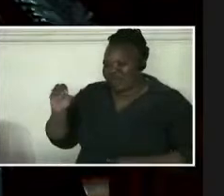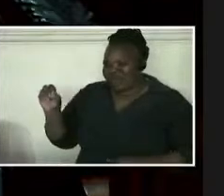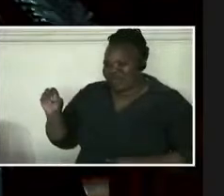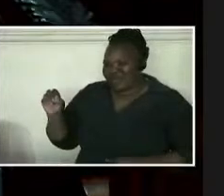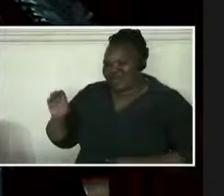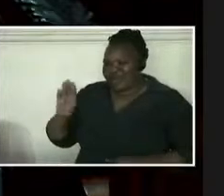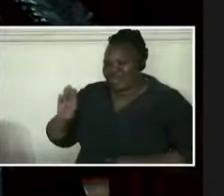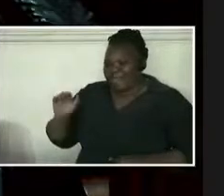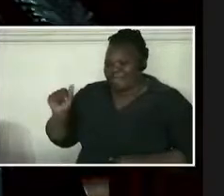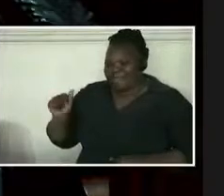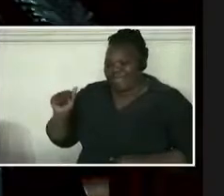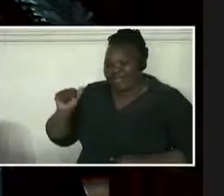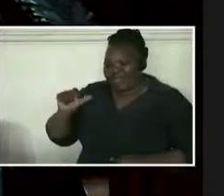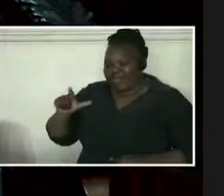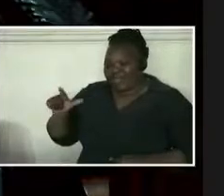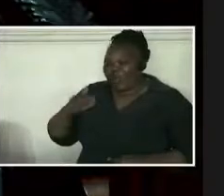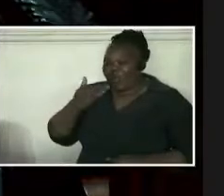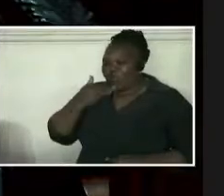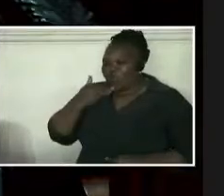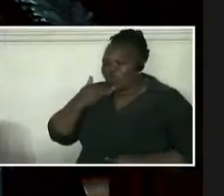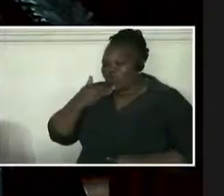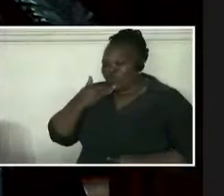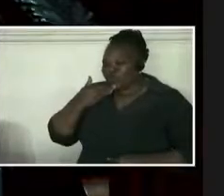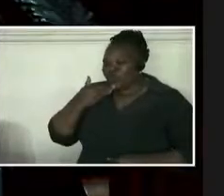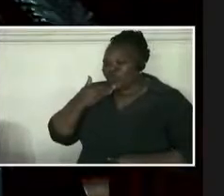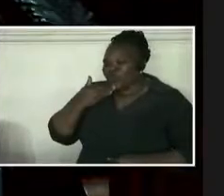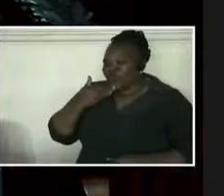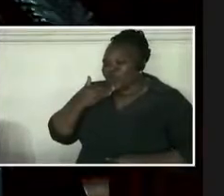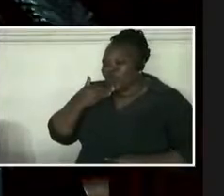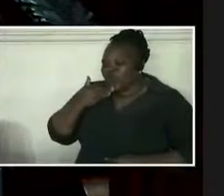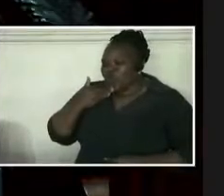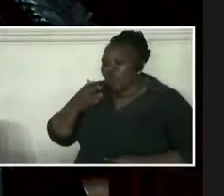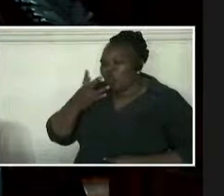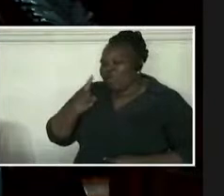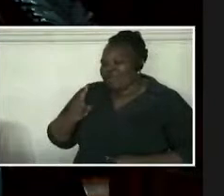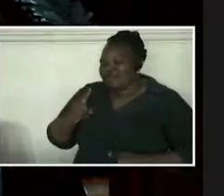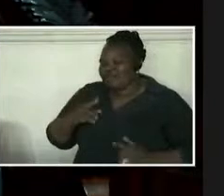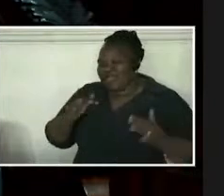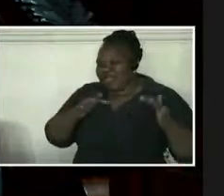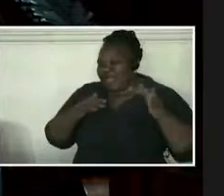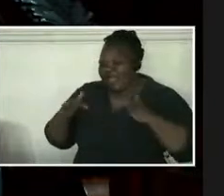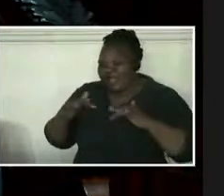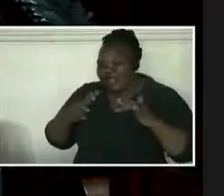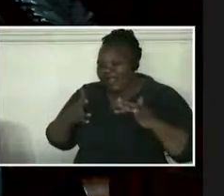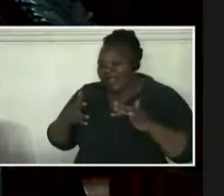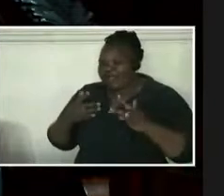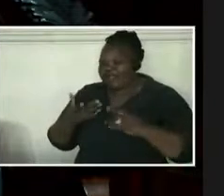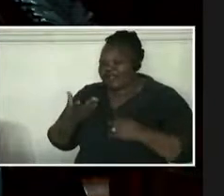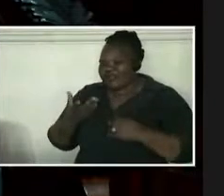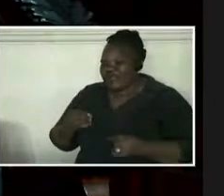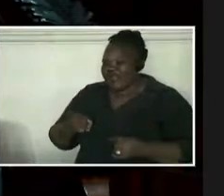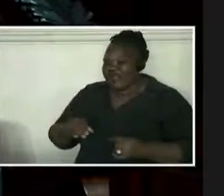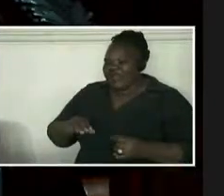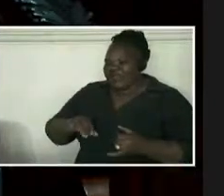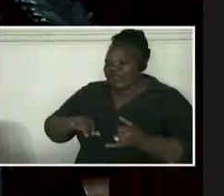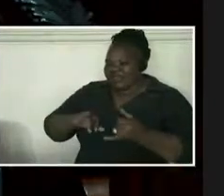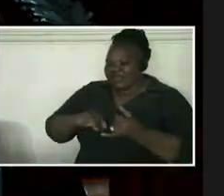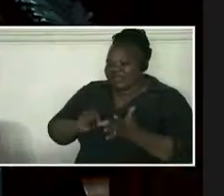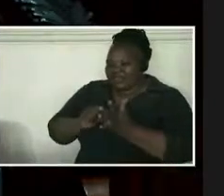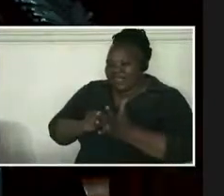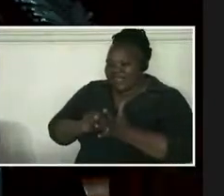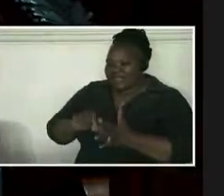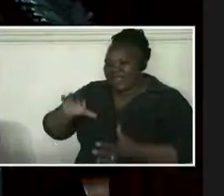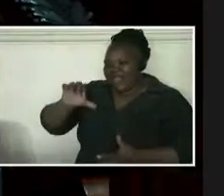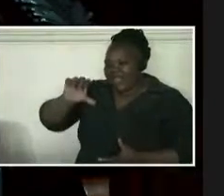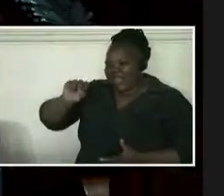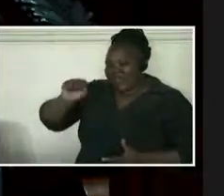quote so who is our inname and what are what are the petals that we are facing according to state's essay when it comes to the main cause